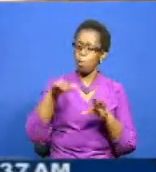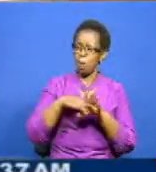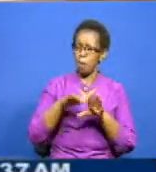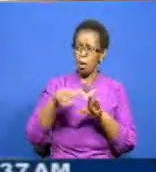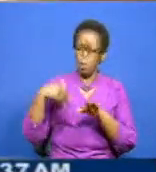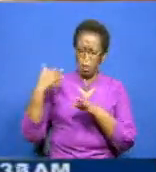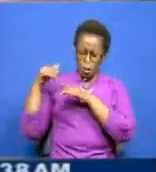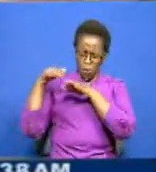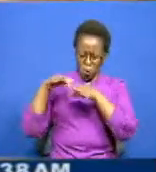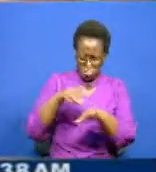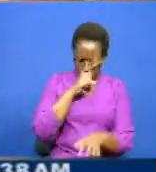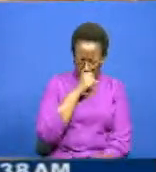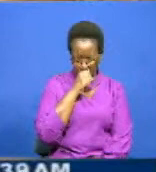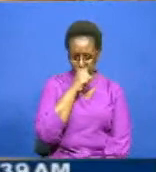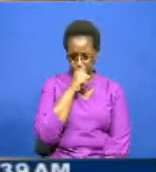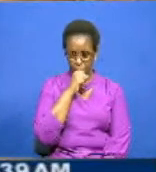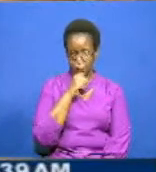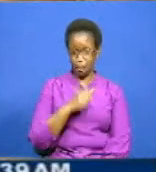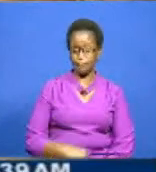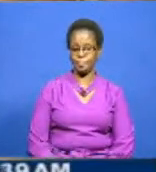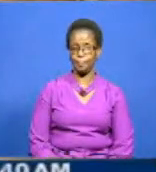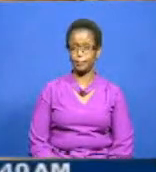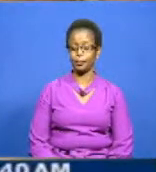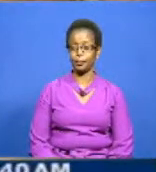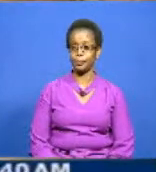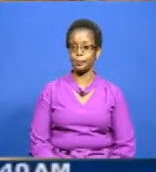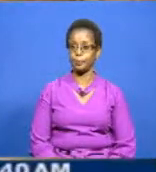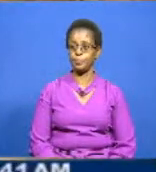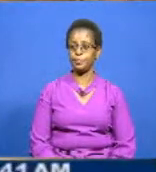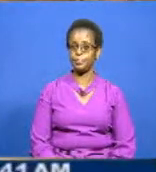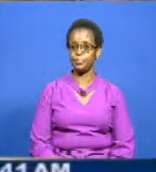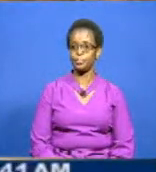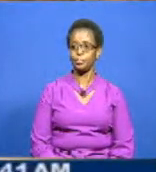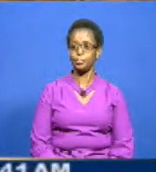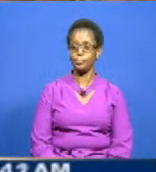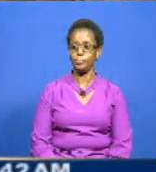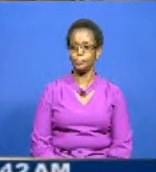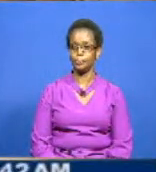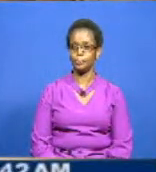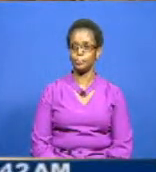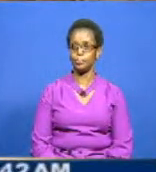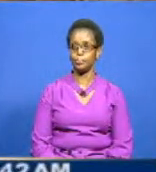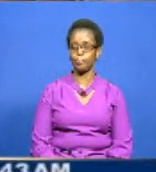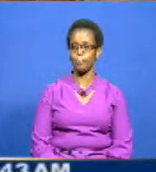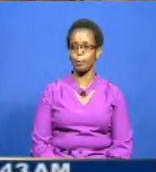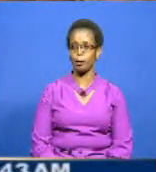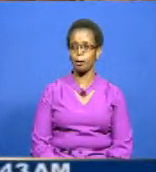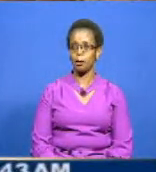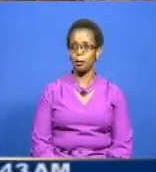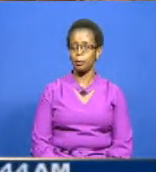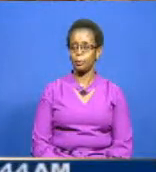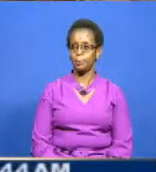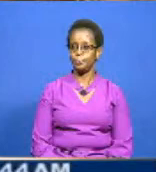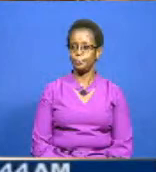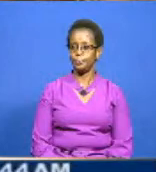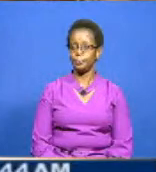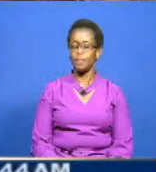Thank you. Counsel for the